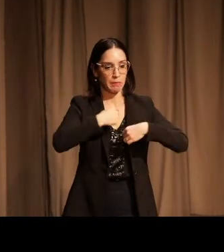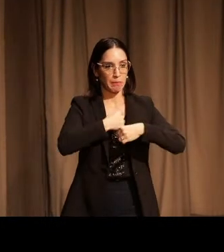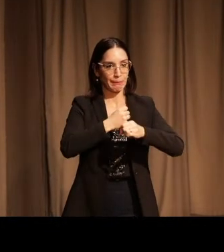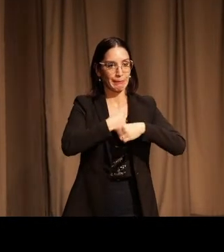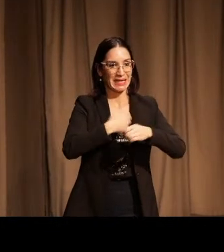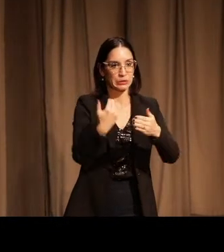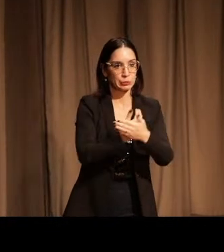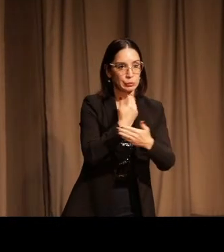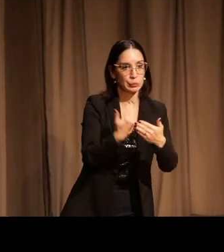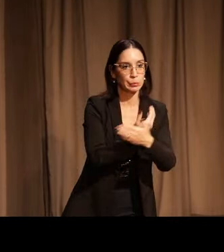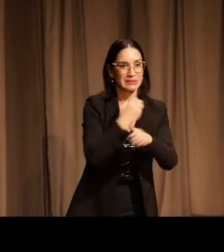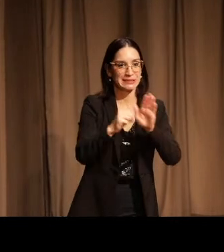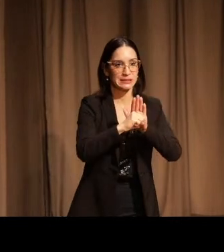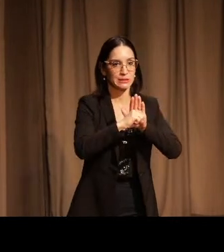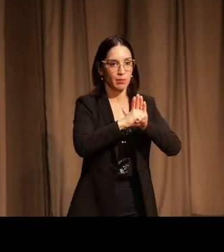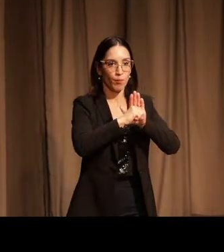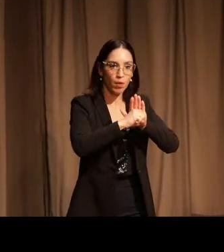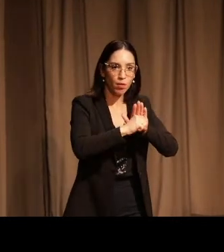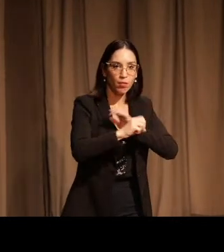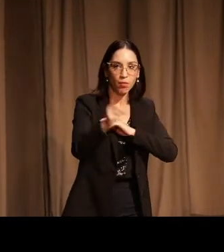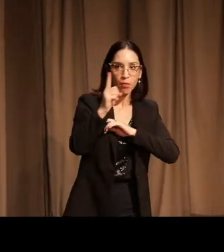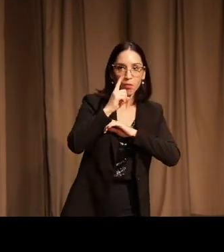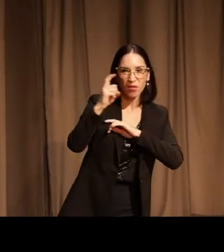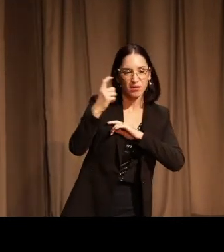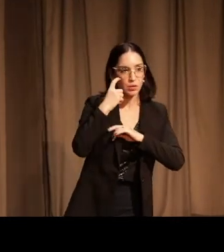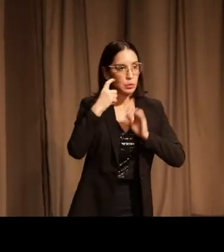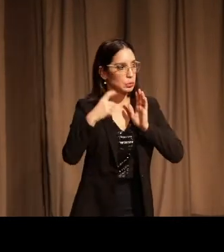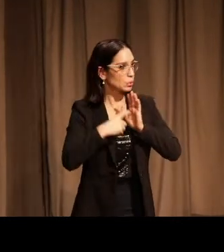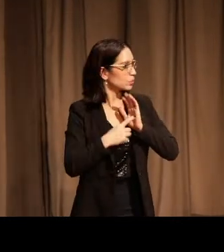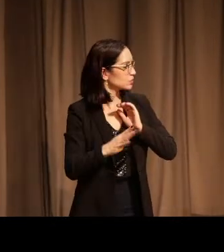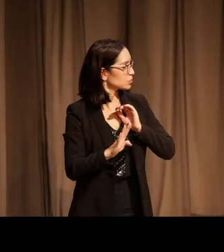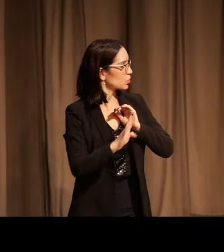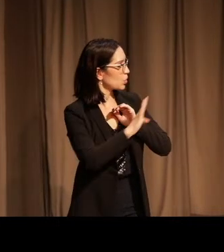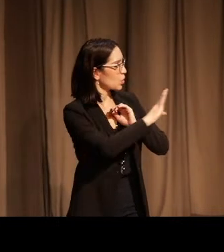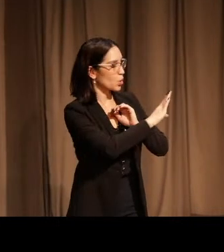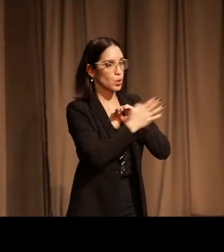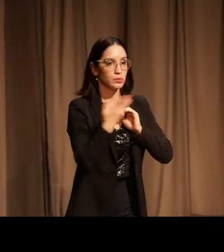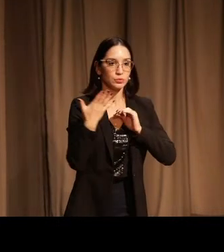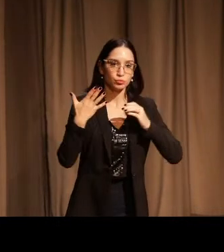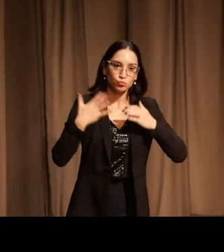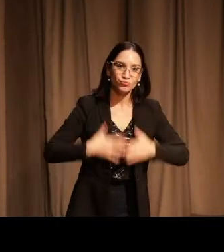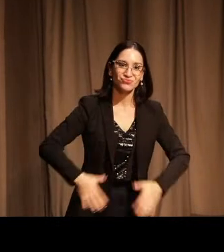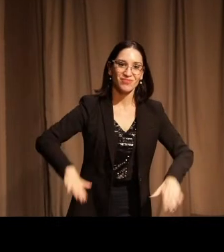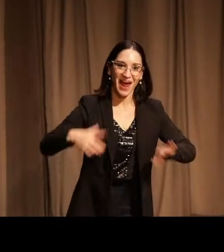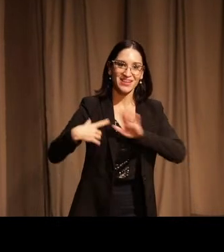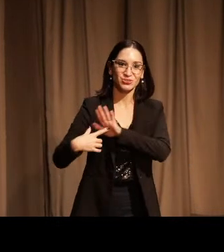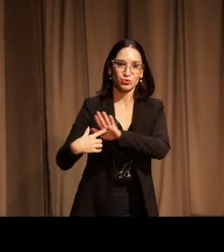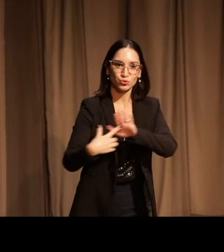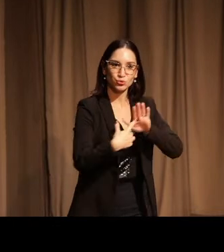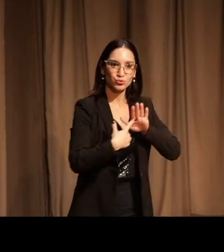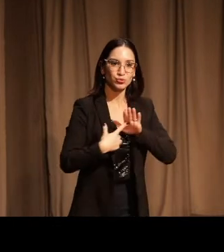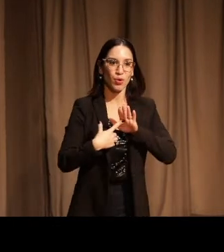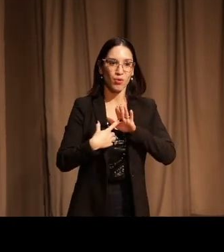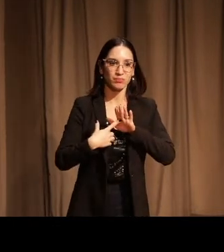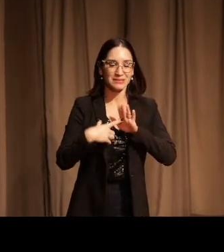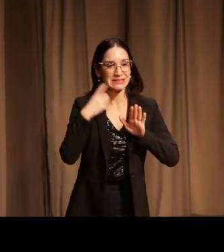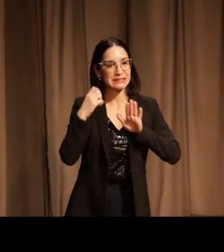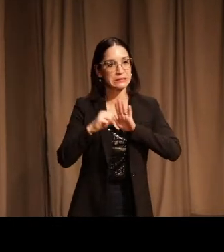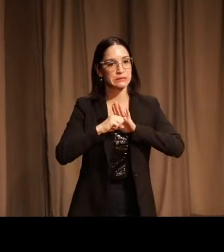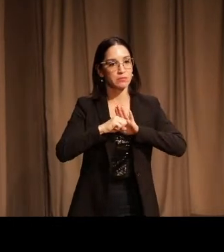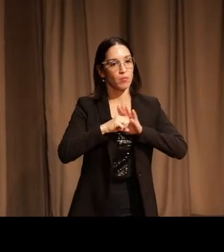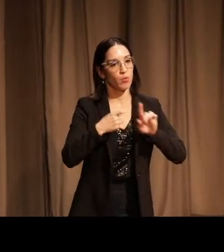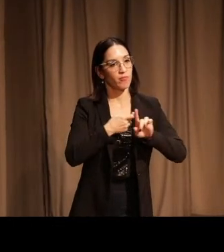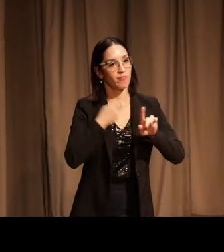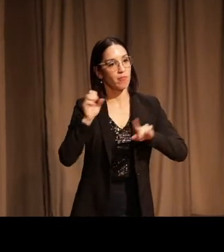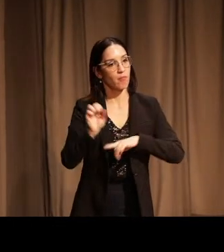symbols. We see even in the dress that she wears here, it has symbols from other works that she is